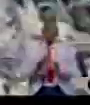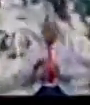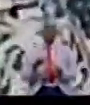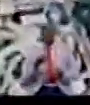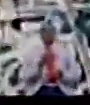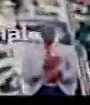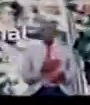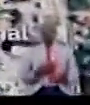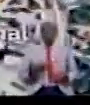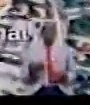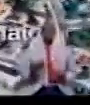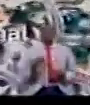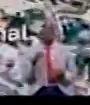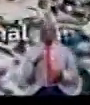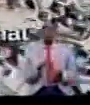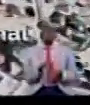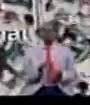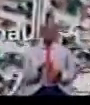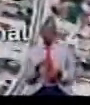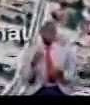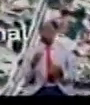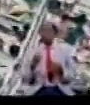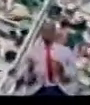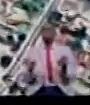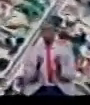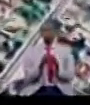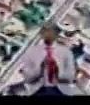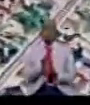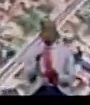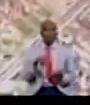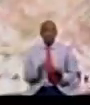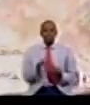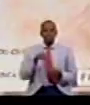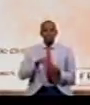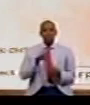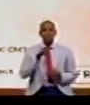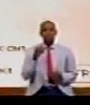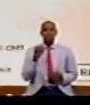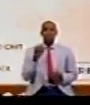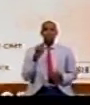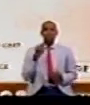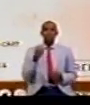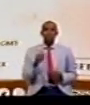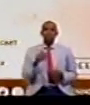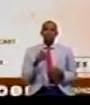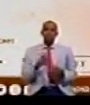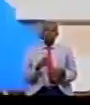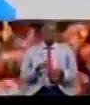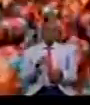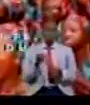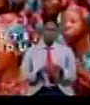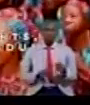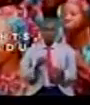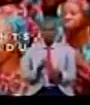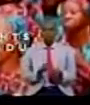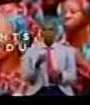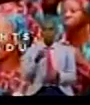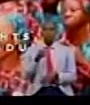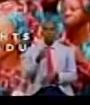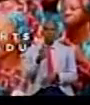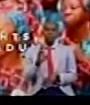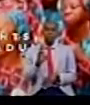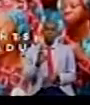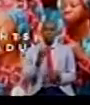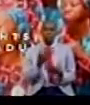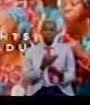getting confused, you don't know what to do again. You come to a crossroads because of the storms of life. You don't know whether to go